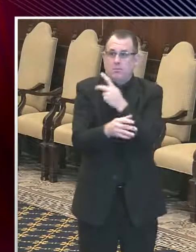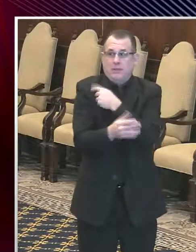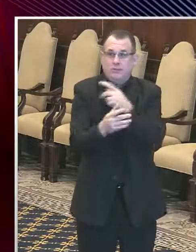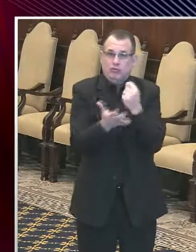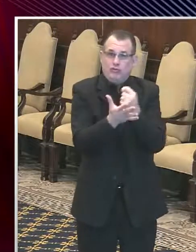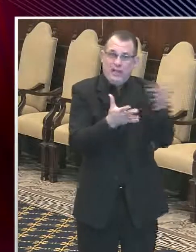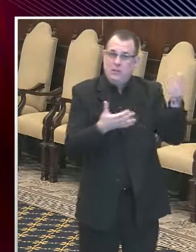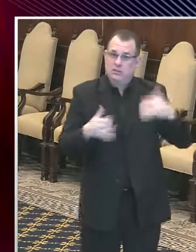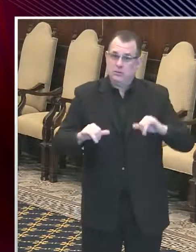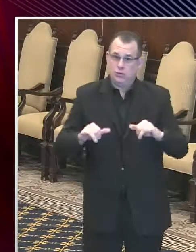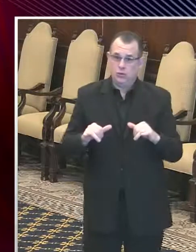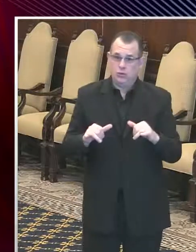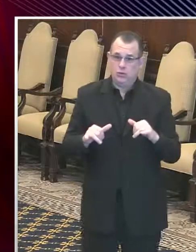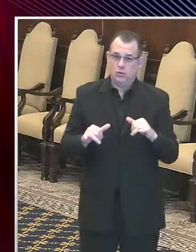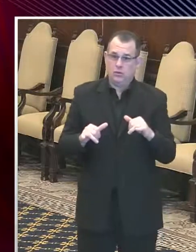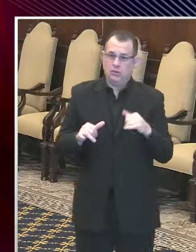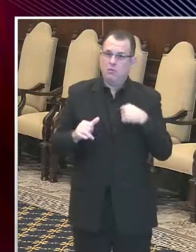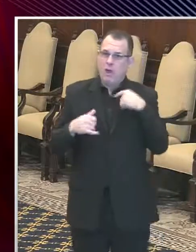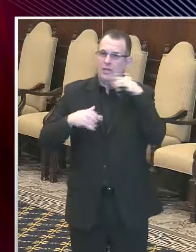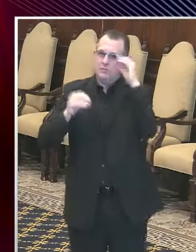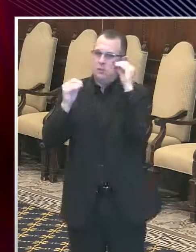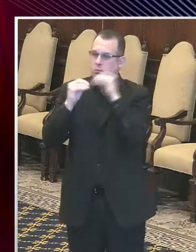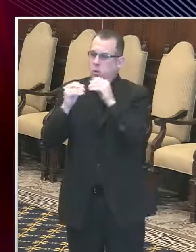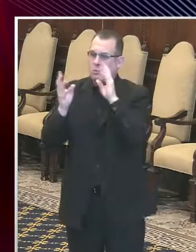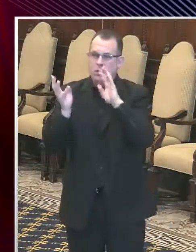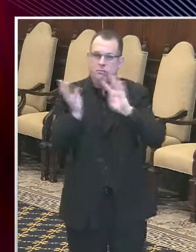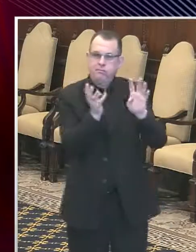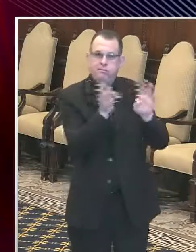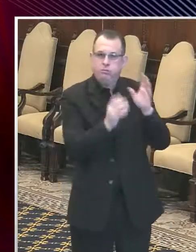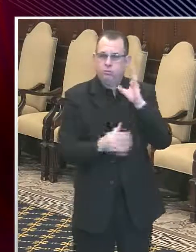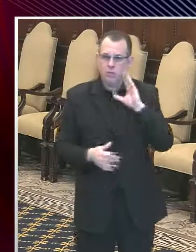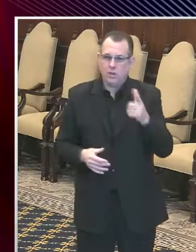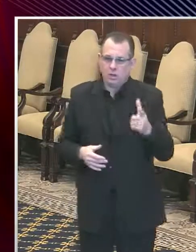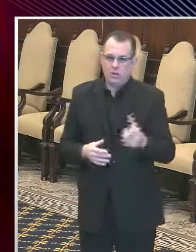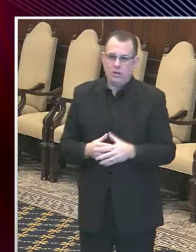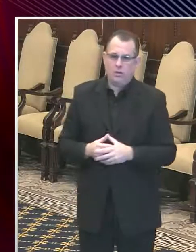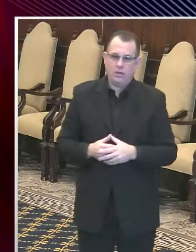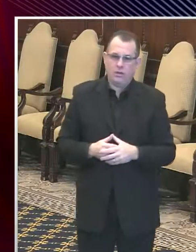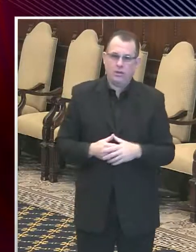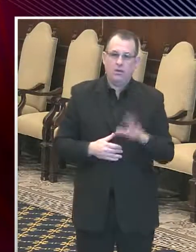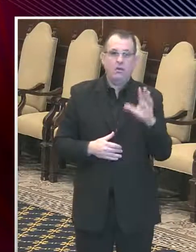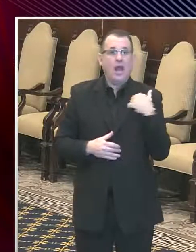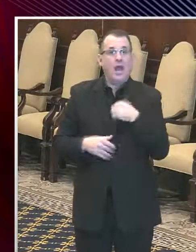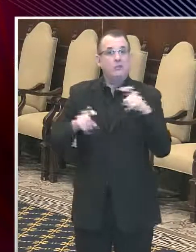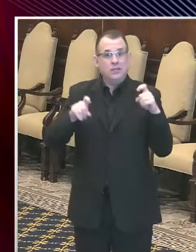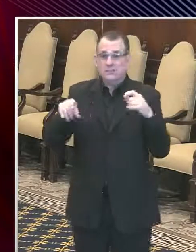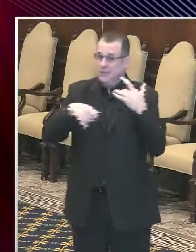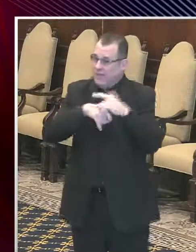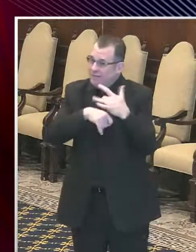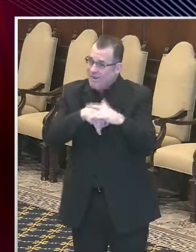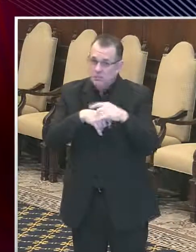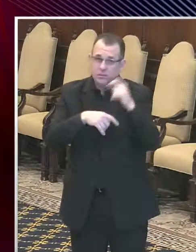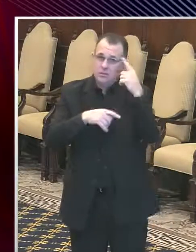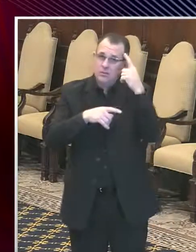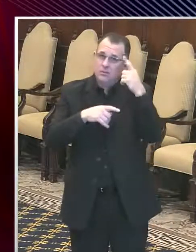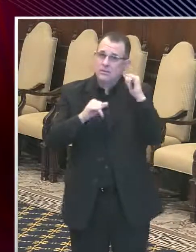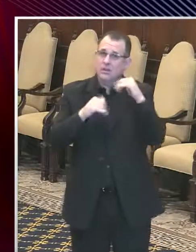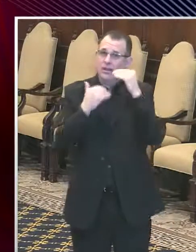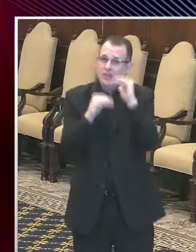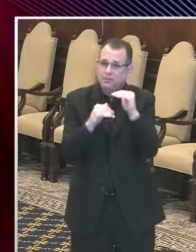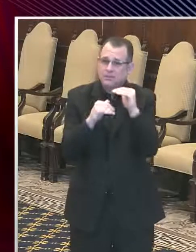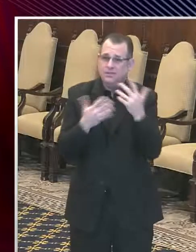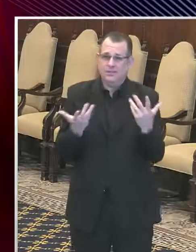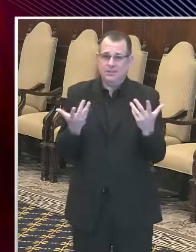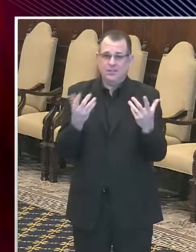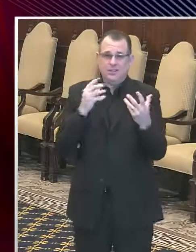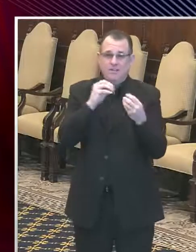come in today. Our testing availability is pretty much as it was before. We're still limited by the number of swabs that are available